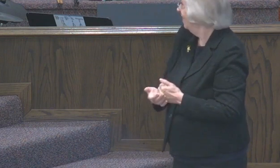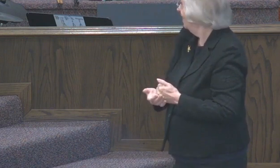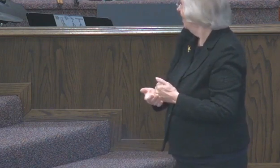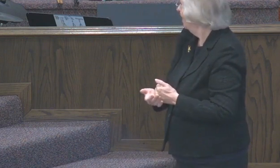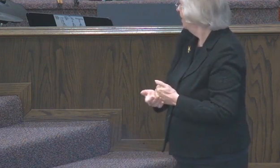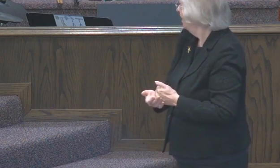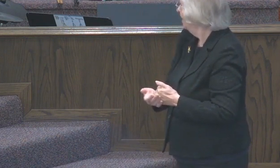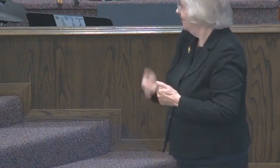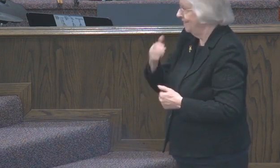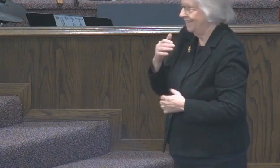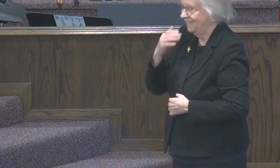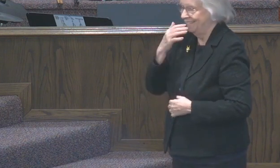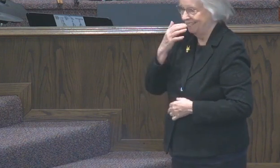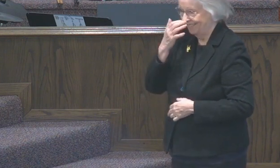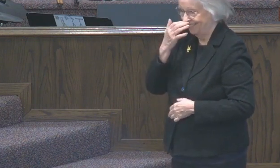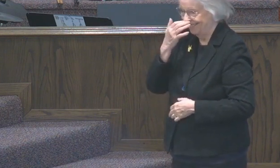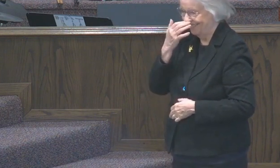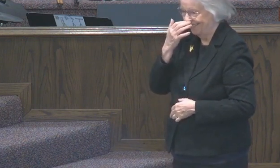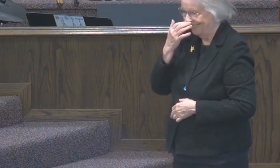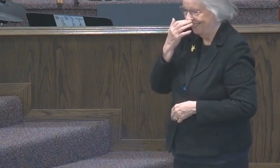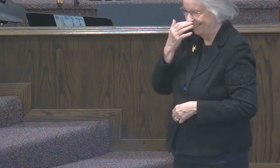And you thought it was just the step that was the problem.